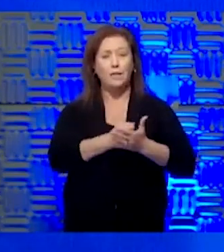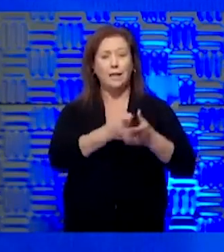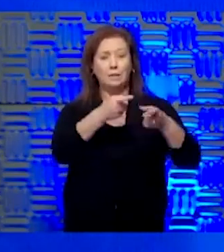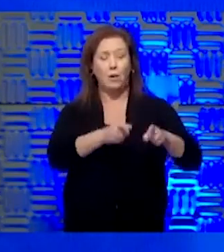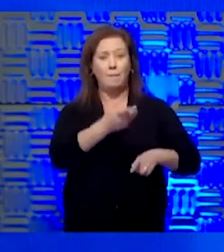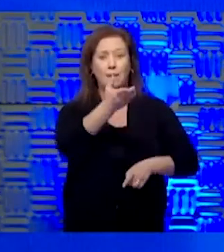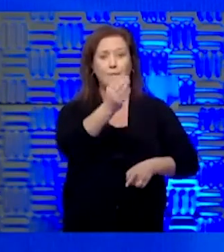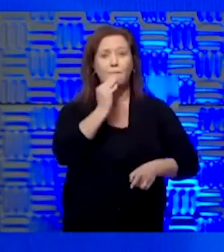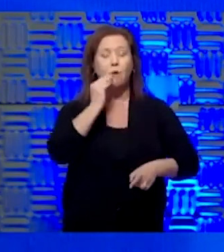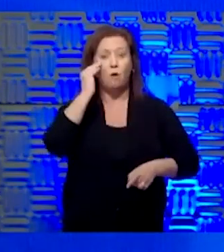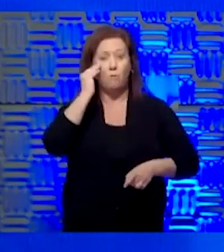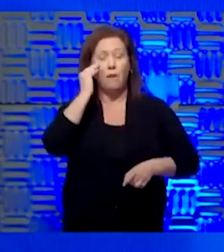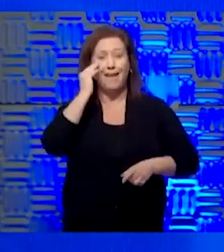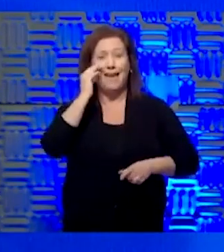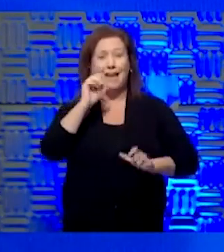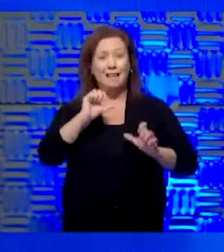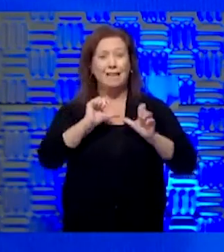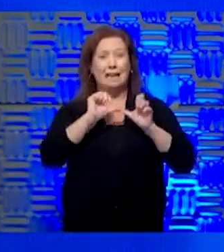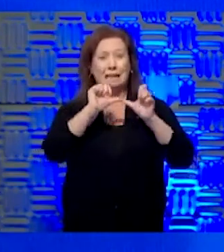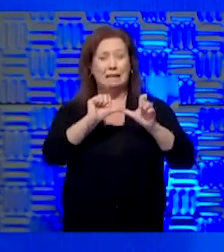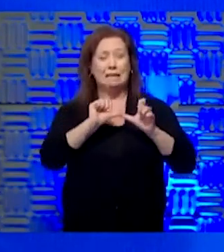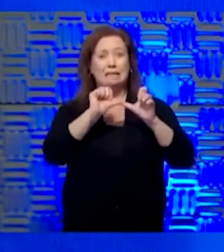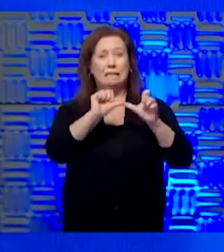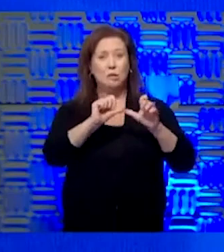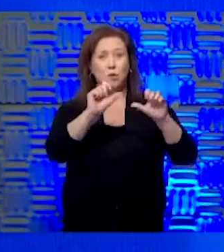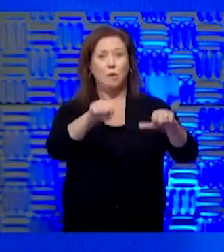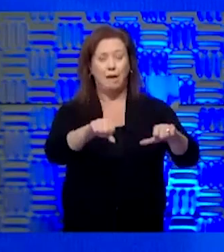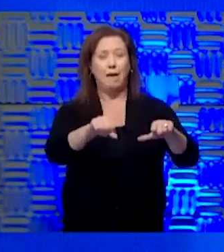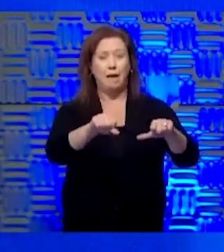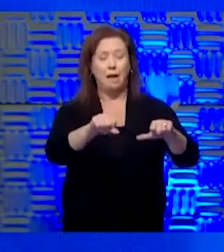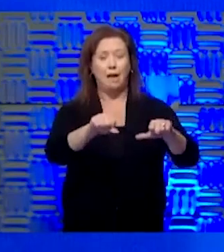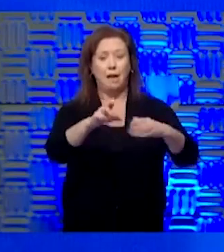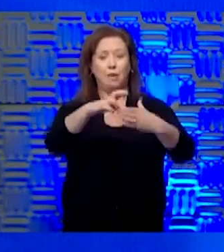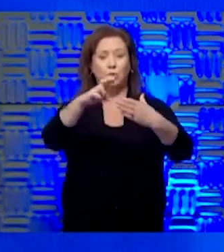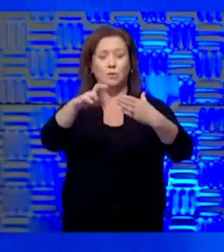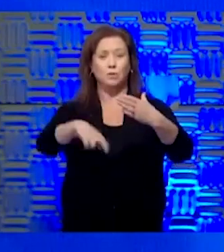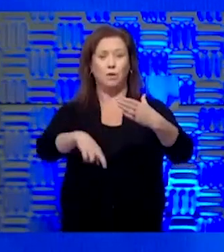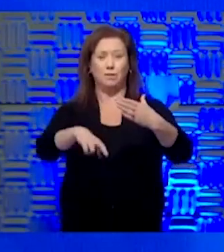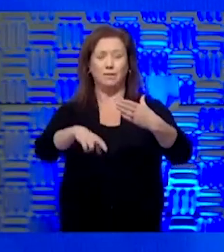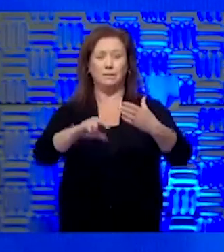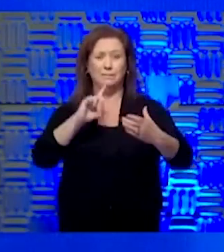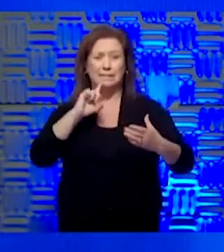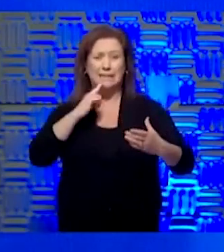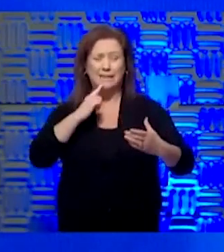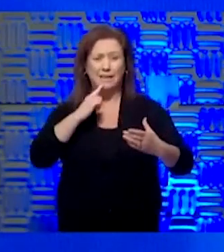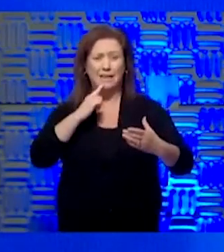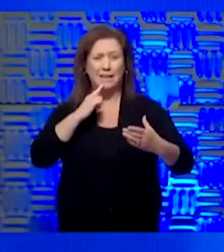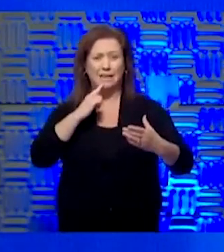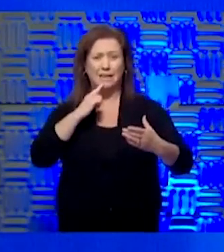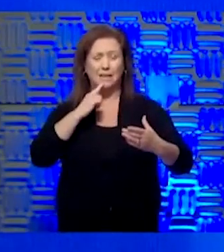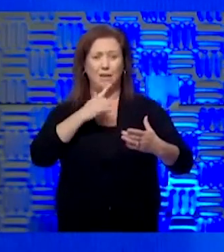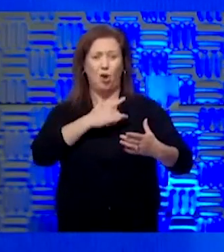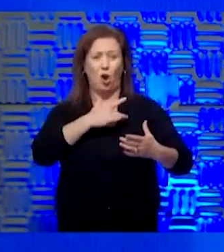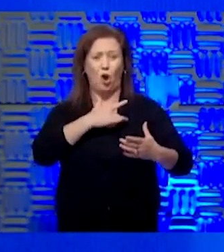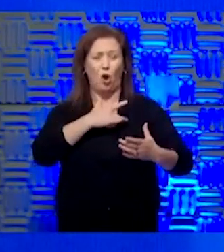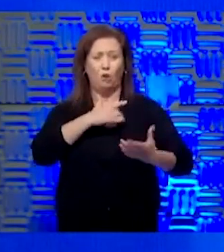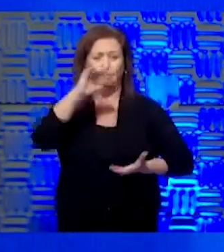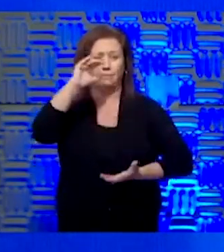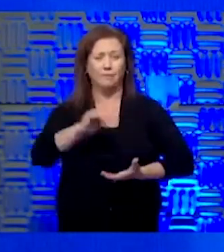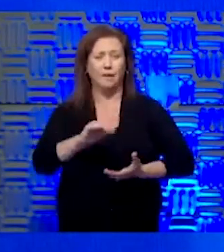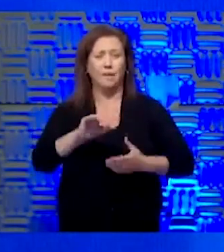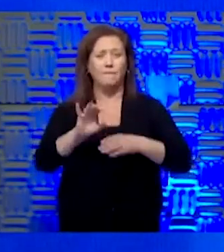unfortunately can continue in a stuttering fashion or can result in some fairly significant loss of heart function or